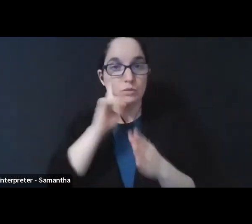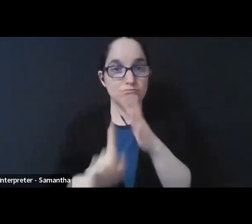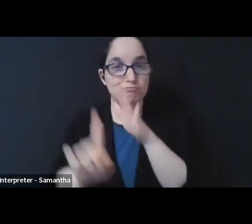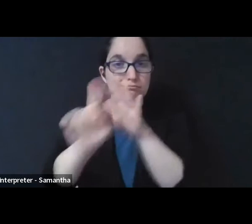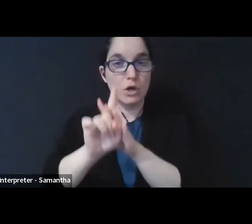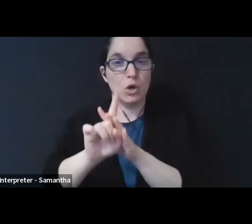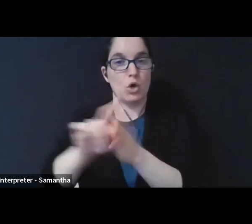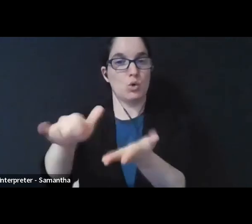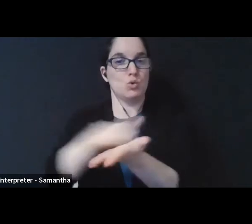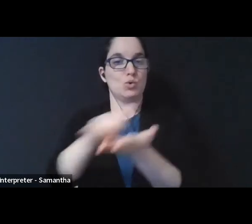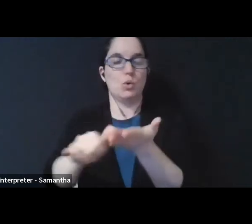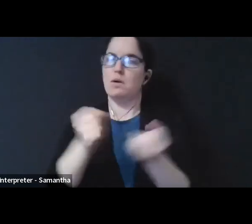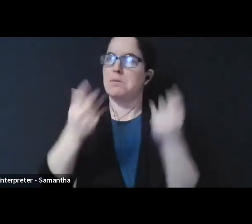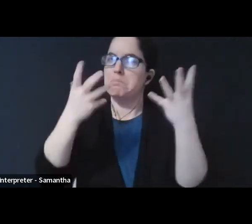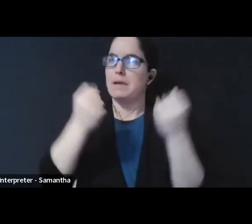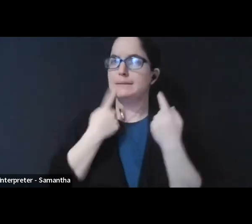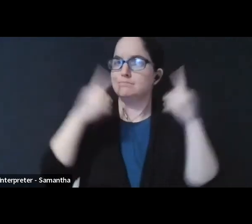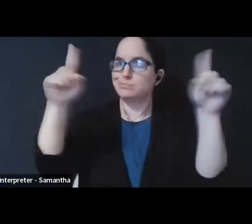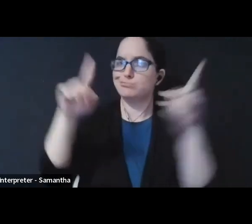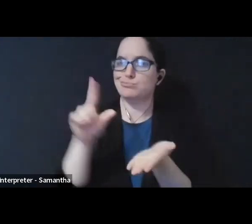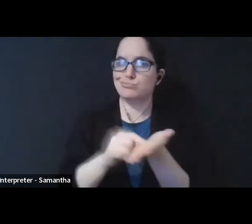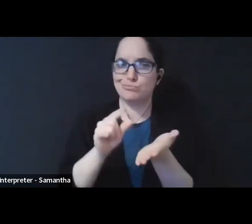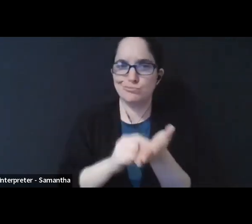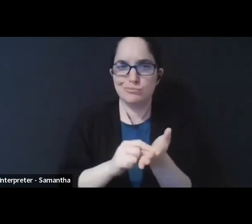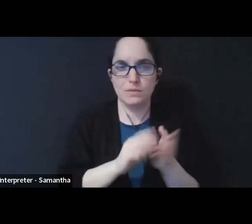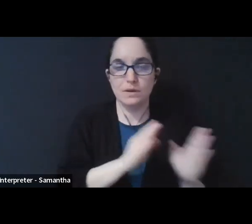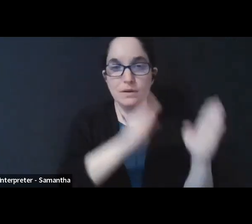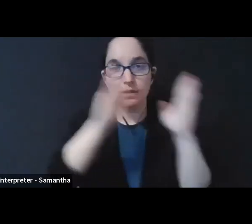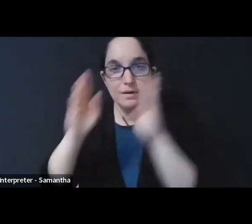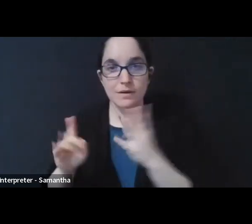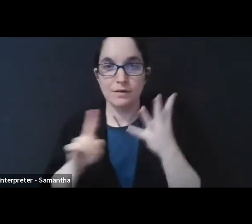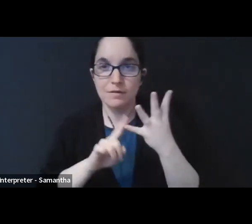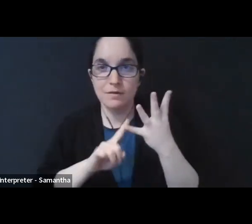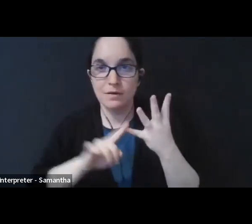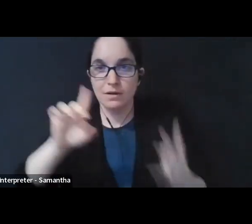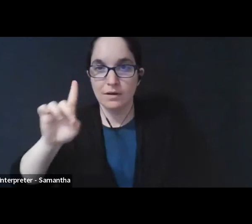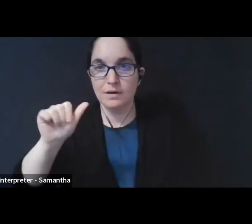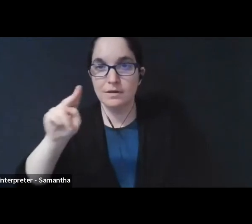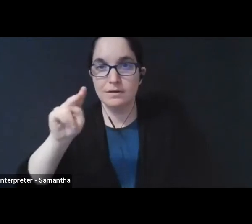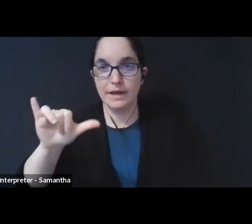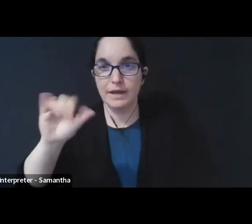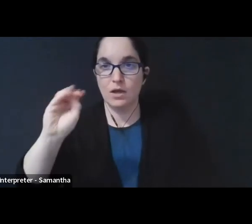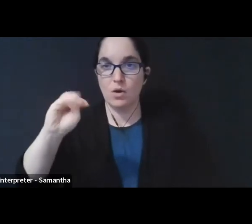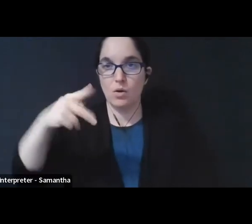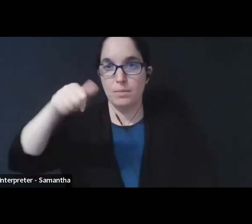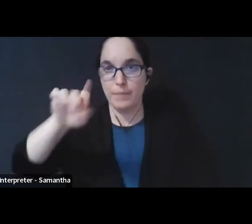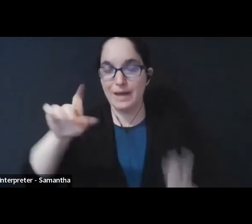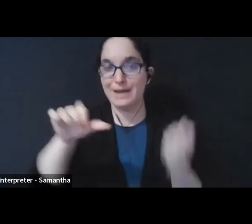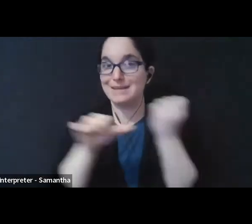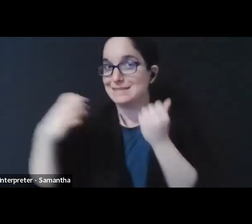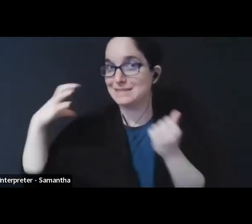other prominent publications. Danie Ompad is the Associate Dean of Education and Associate Professor